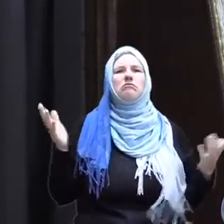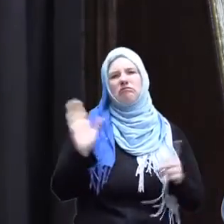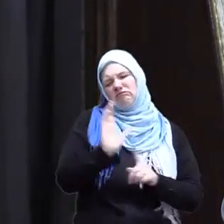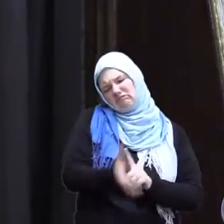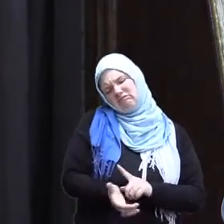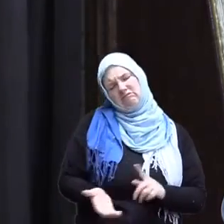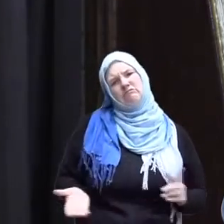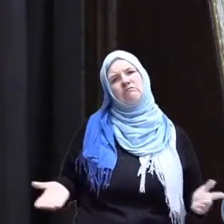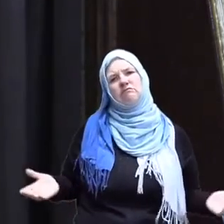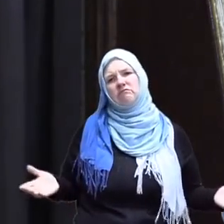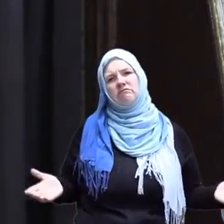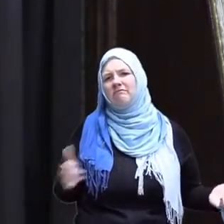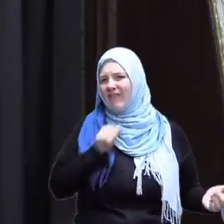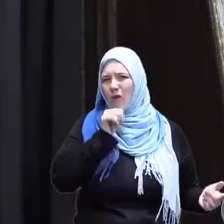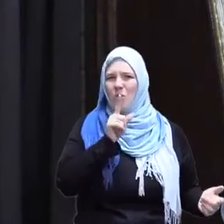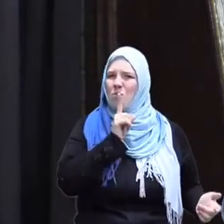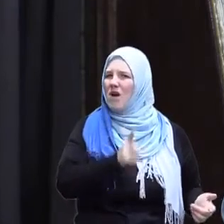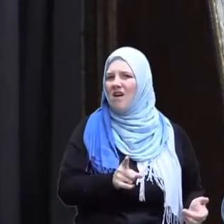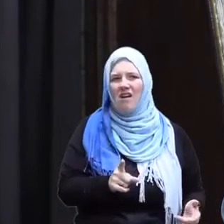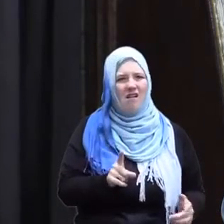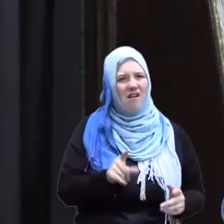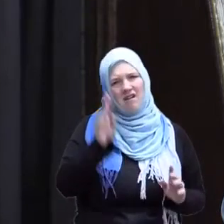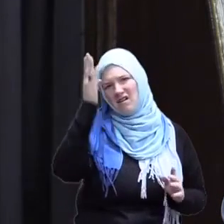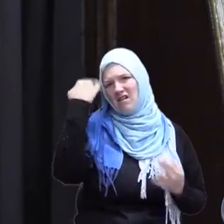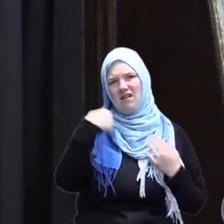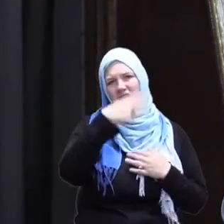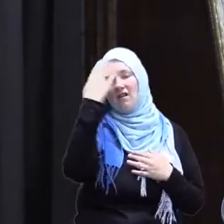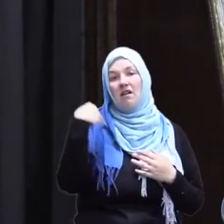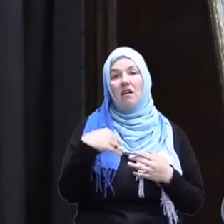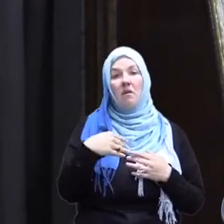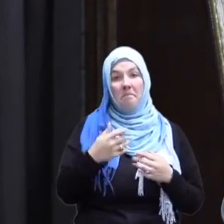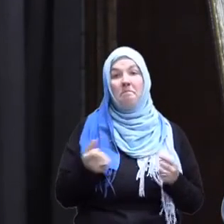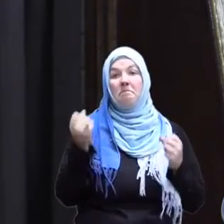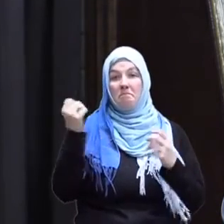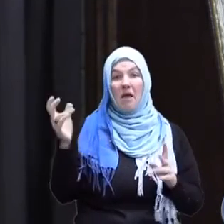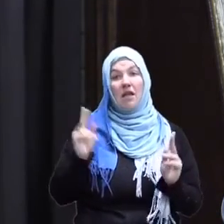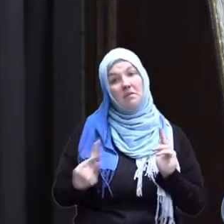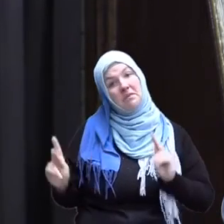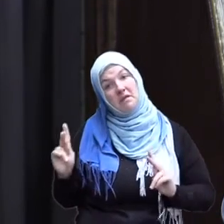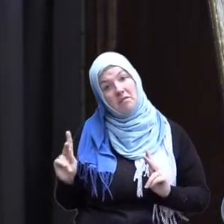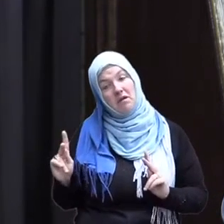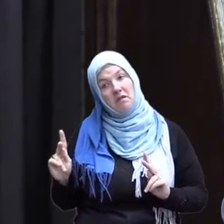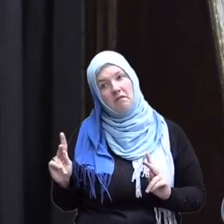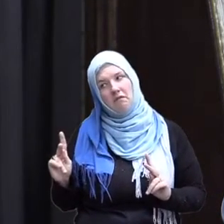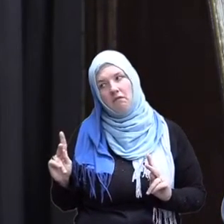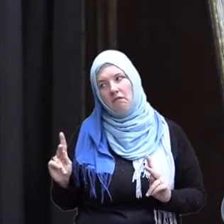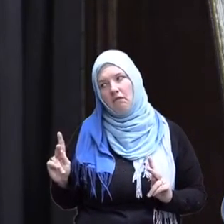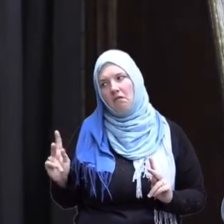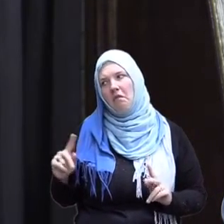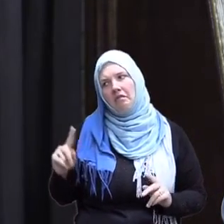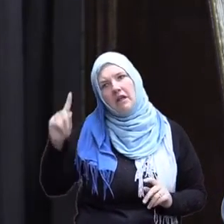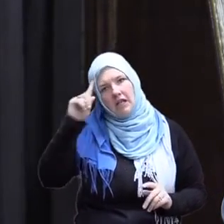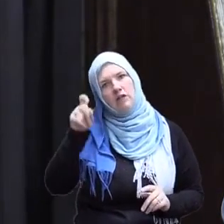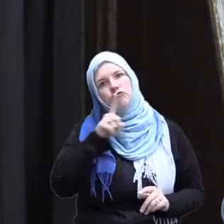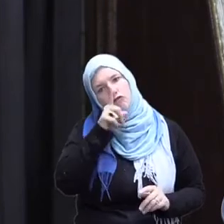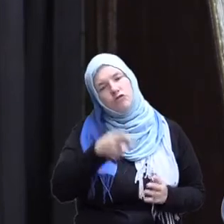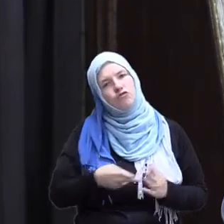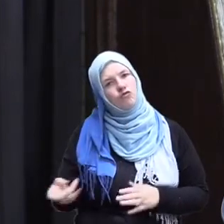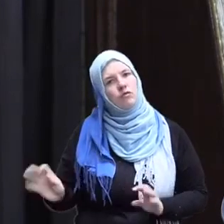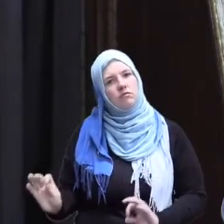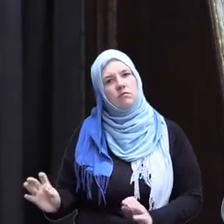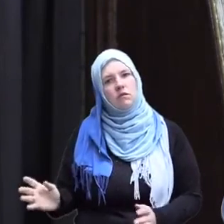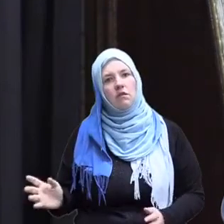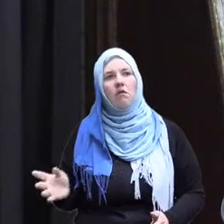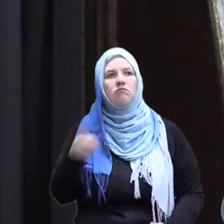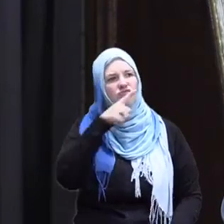culture, right? Many of the lay people believe that this is really true. It